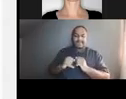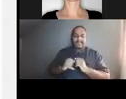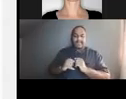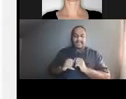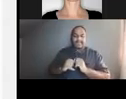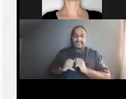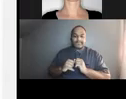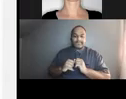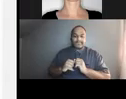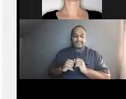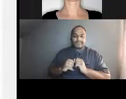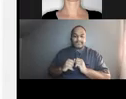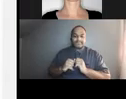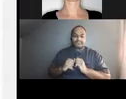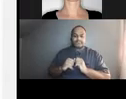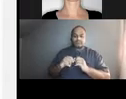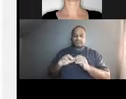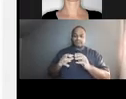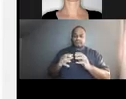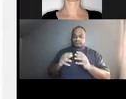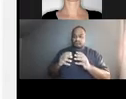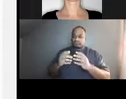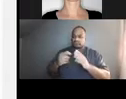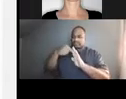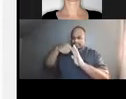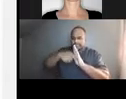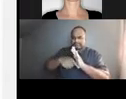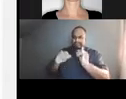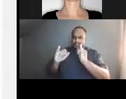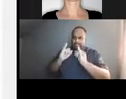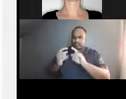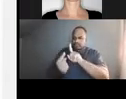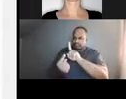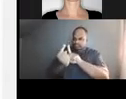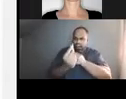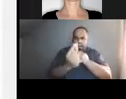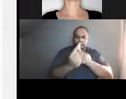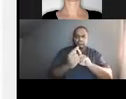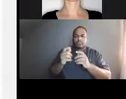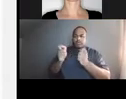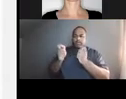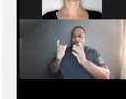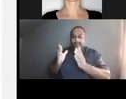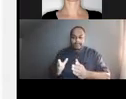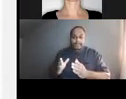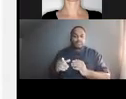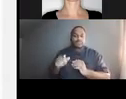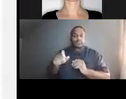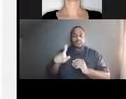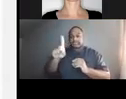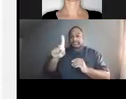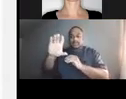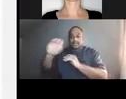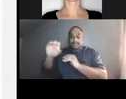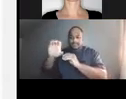conducting qualitative in-depth interviews with HR managers of business companies in